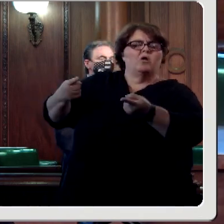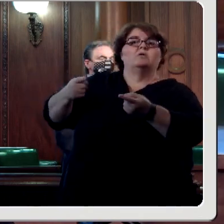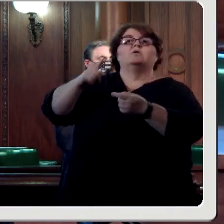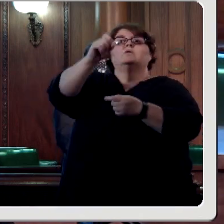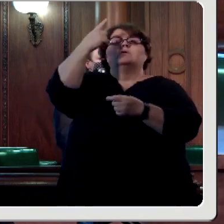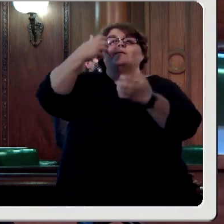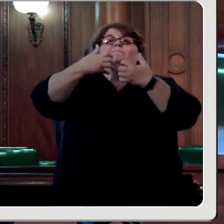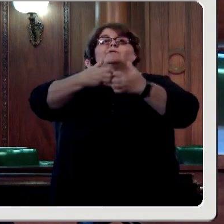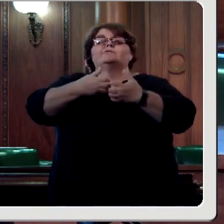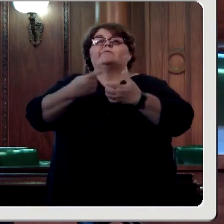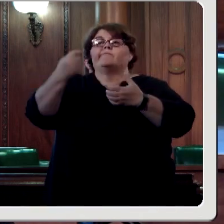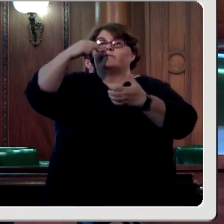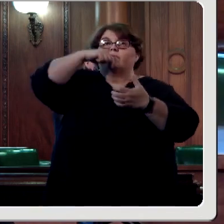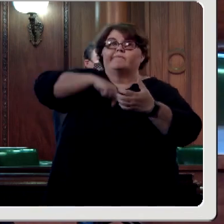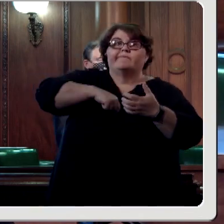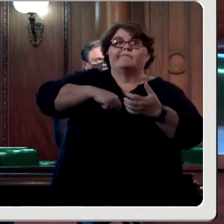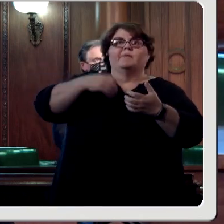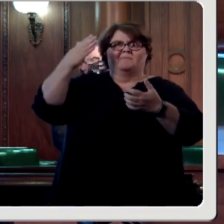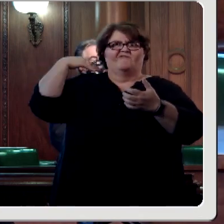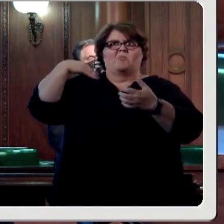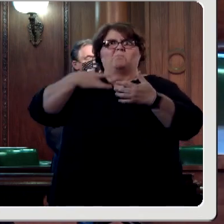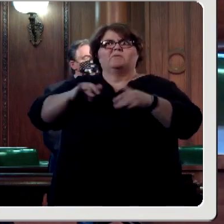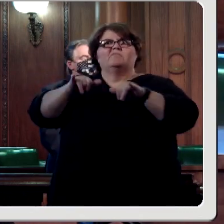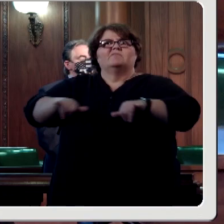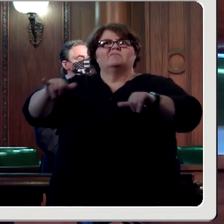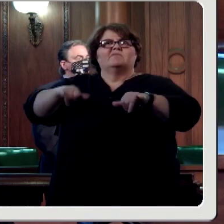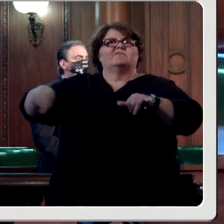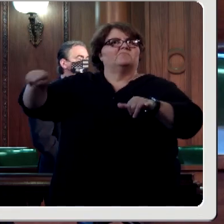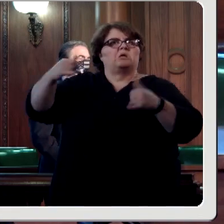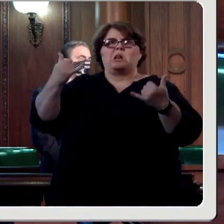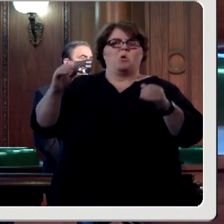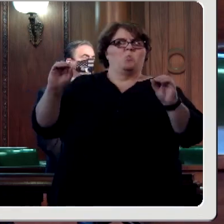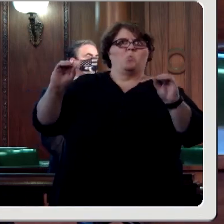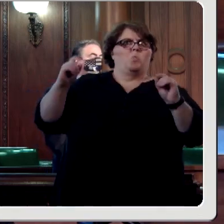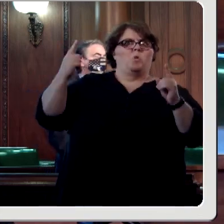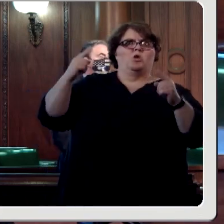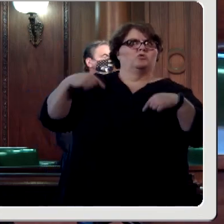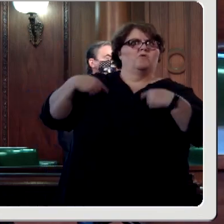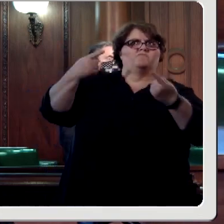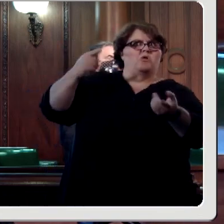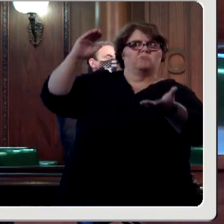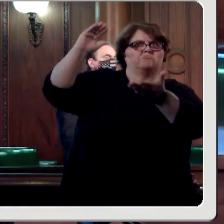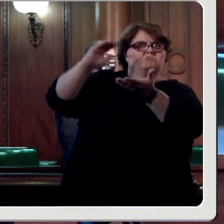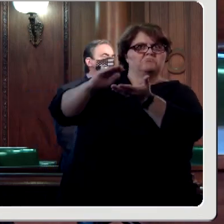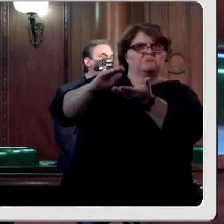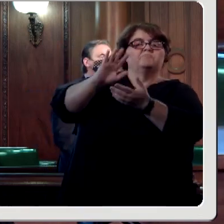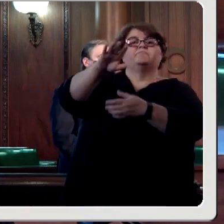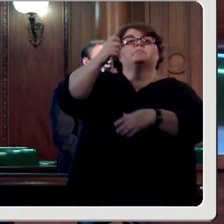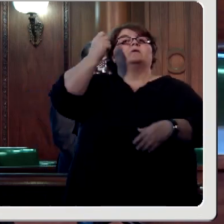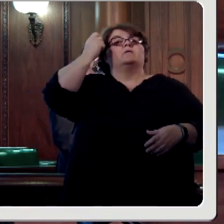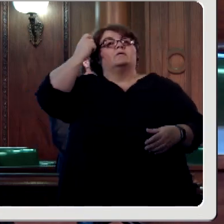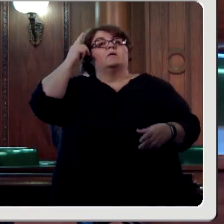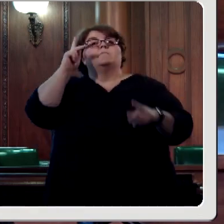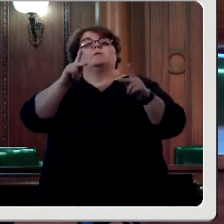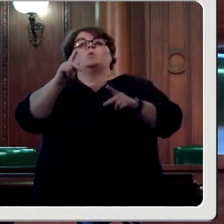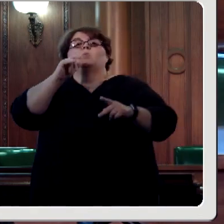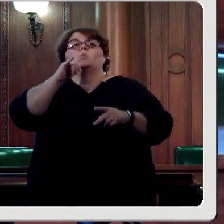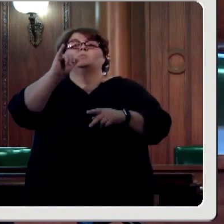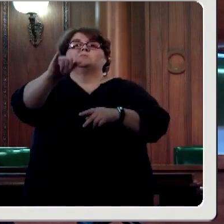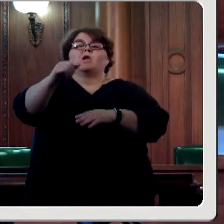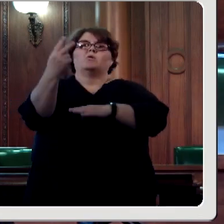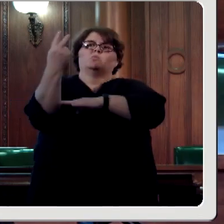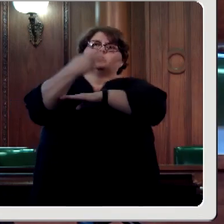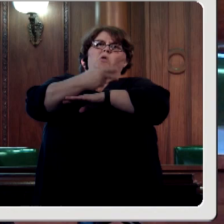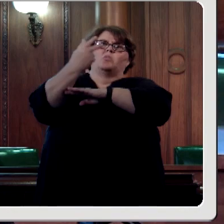hospital as they did earlier in the pandemic. And it is true that we are seeing fewer COVID patients die than earlier in